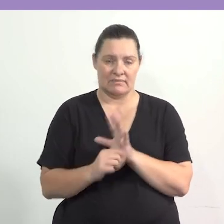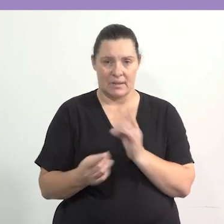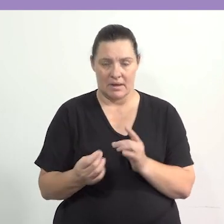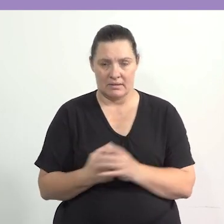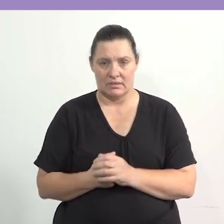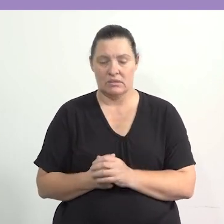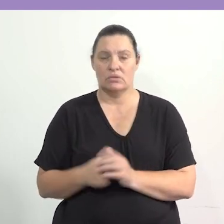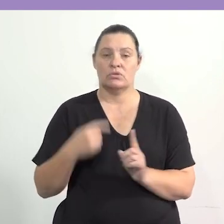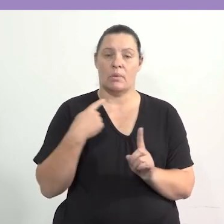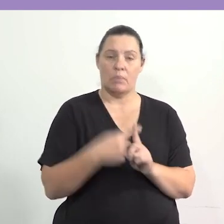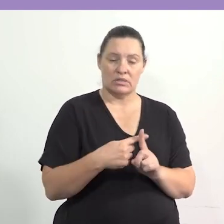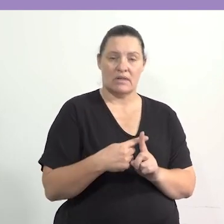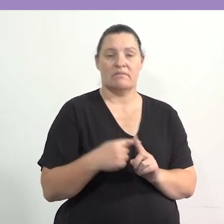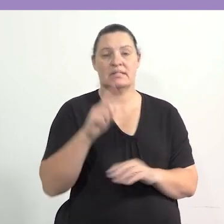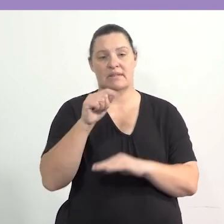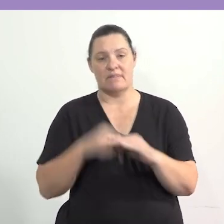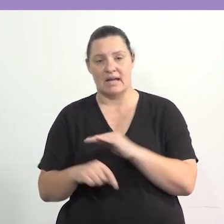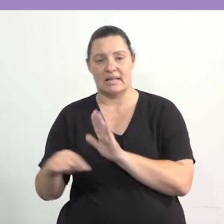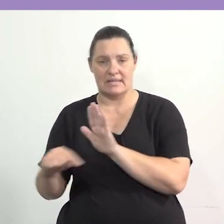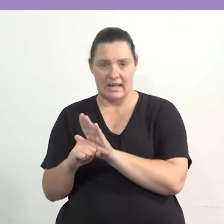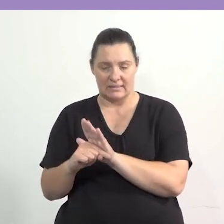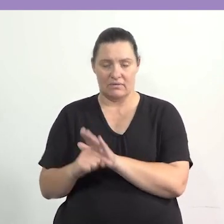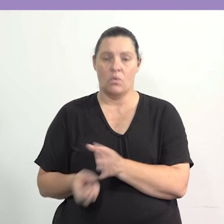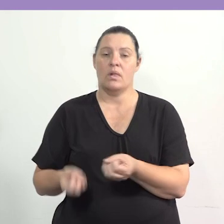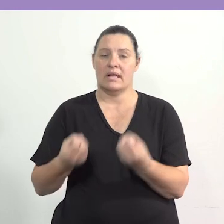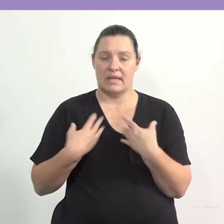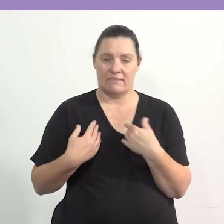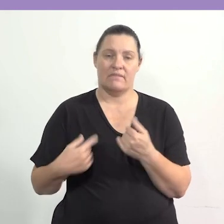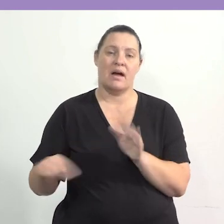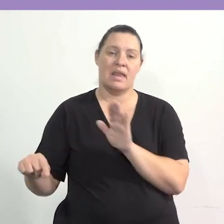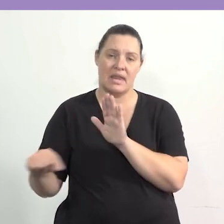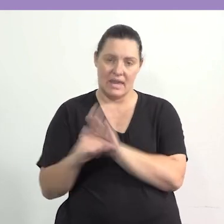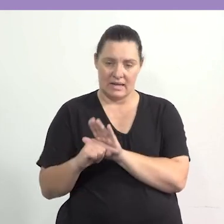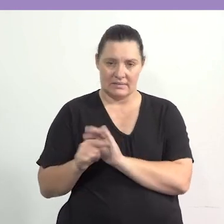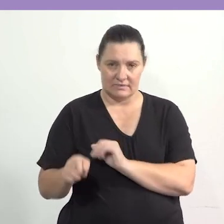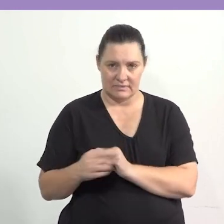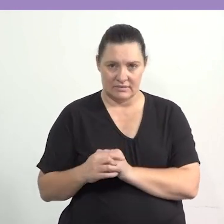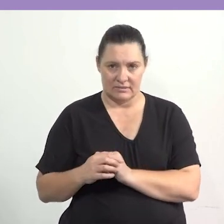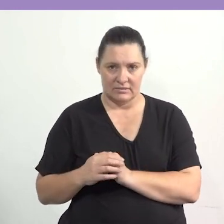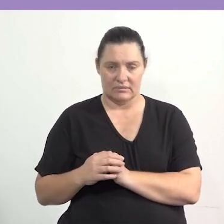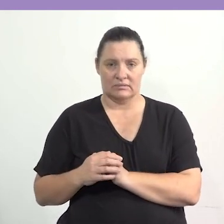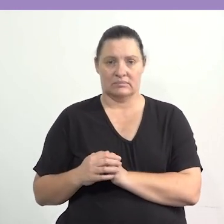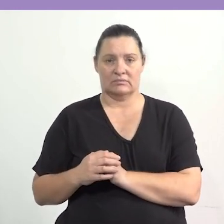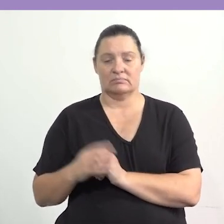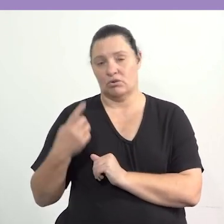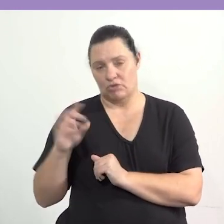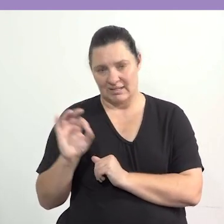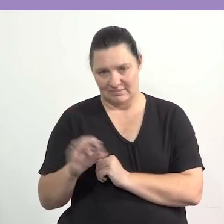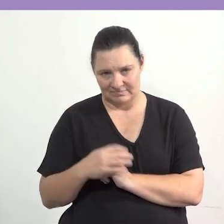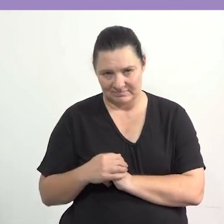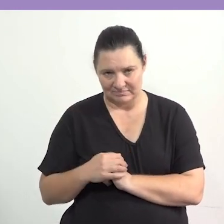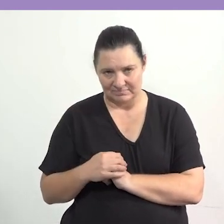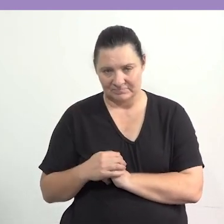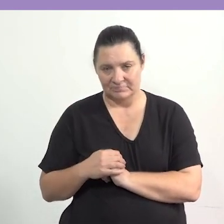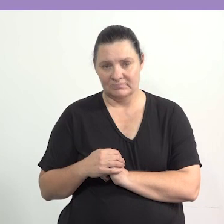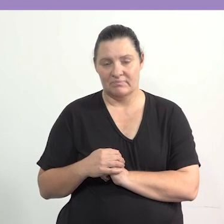negative. So a positive divided by a negative will give us an answer that is, yes, you are correct,